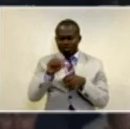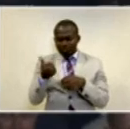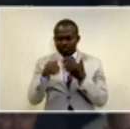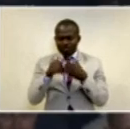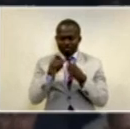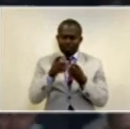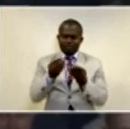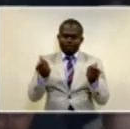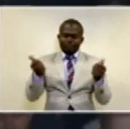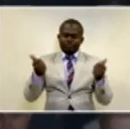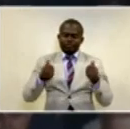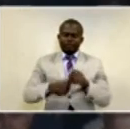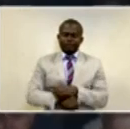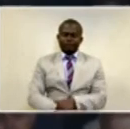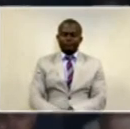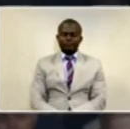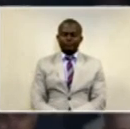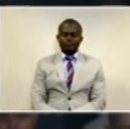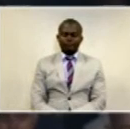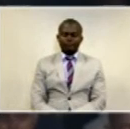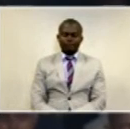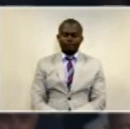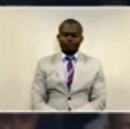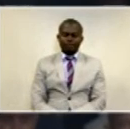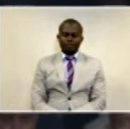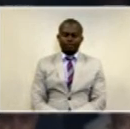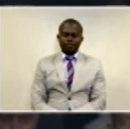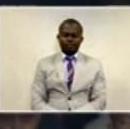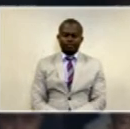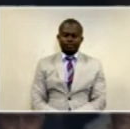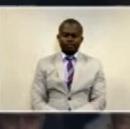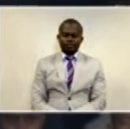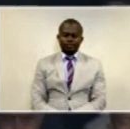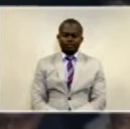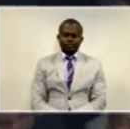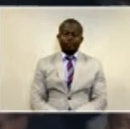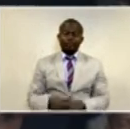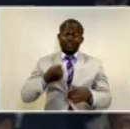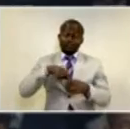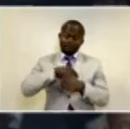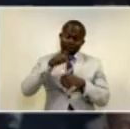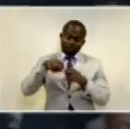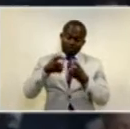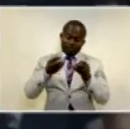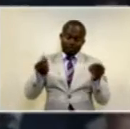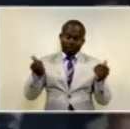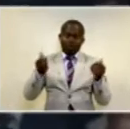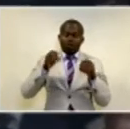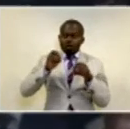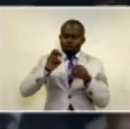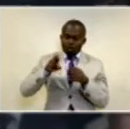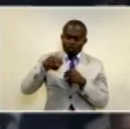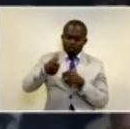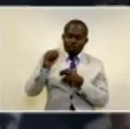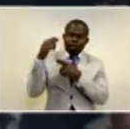I will come face to face with them. We shall solve that in one way or another. We shall solve it, or those in charge take